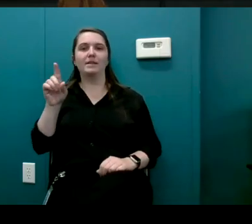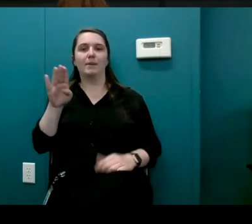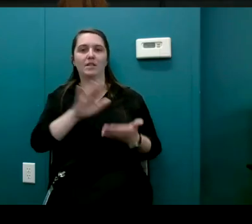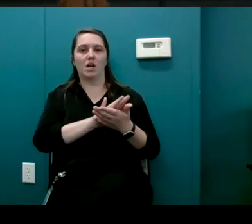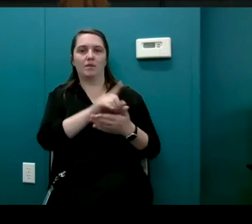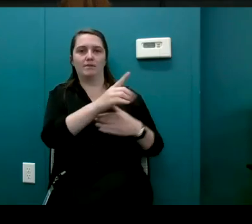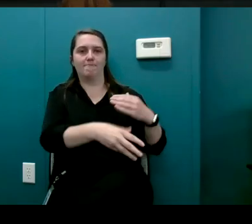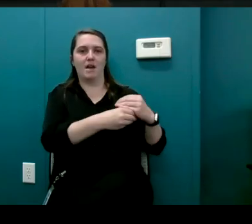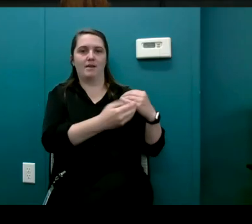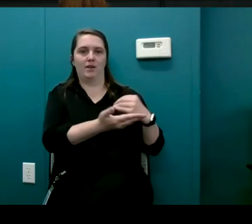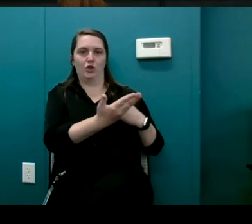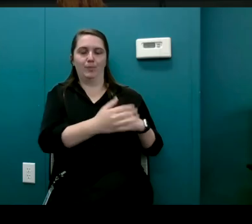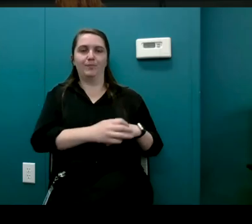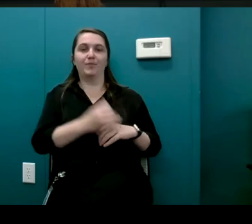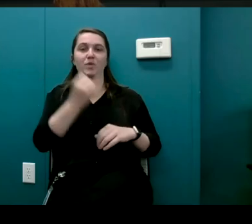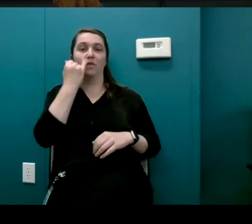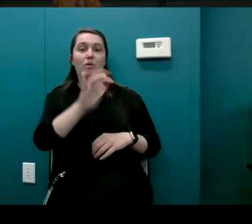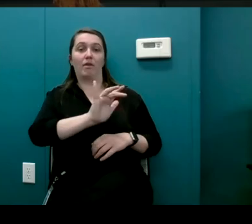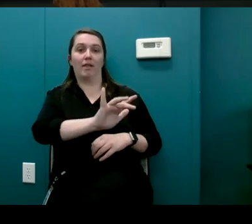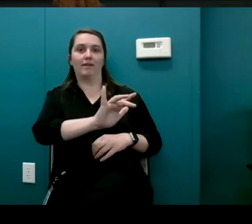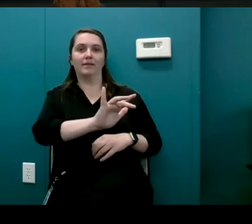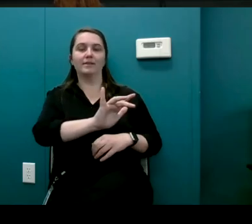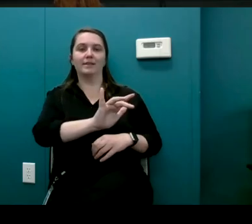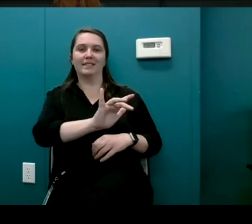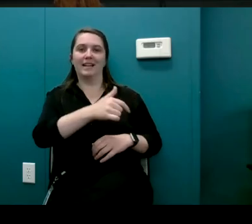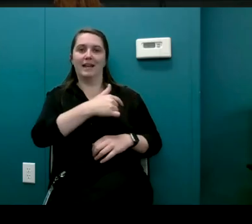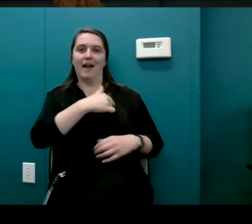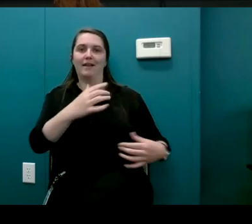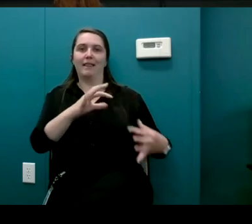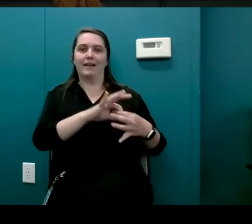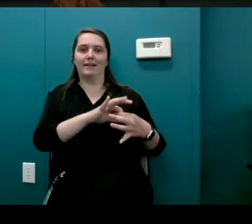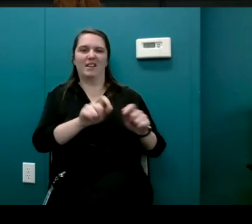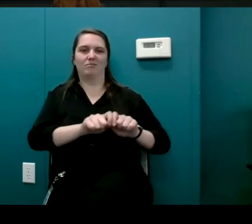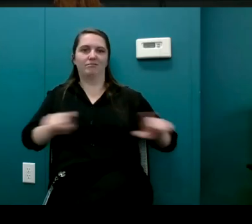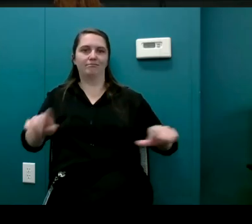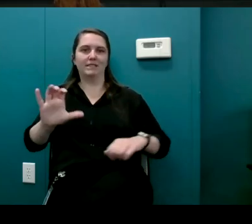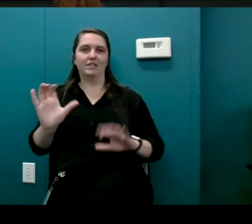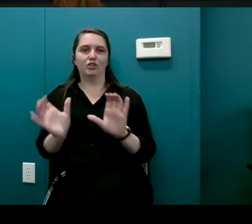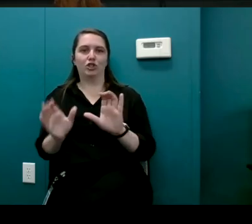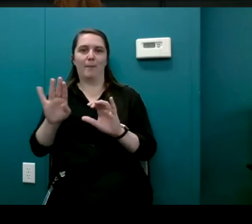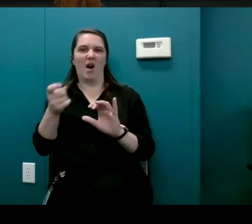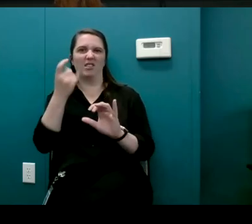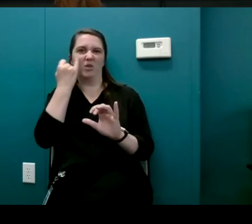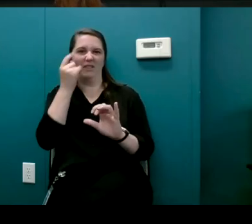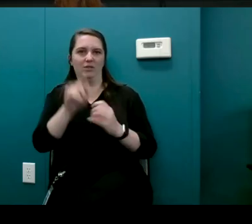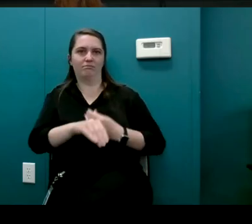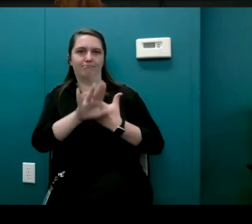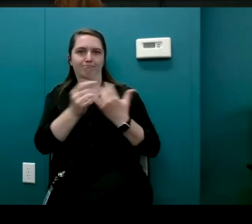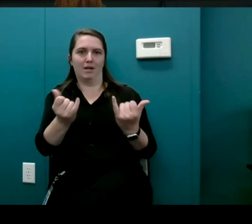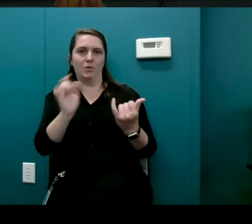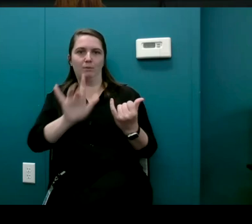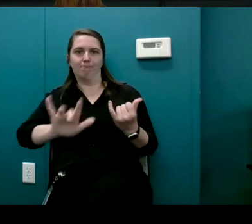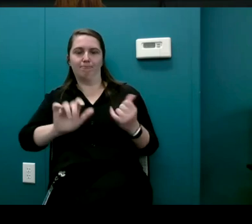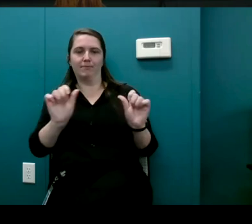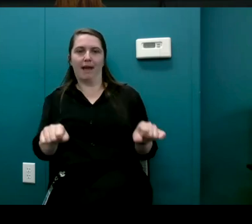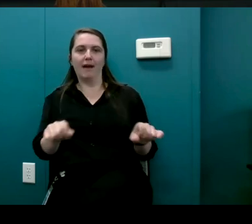Okay, so if we click on here, and I did put it in the chat box for those that are attending online, but this USDB